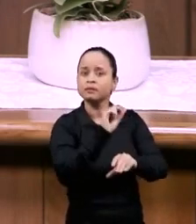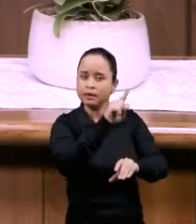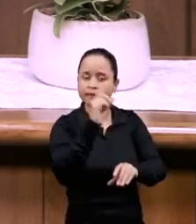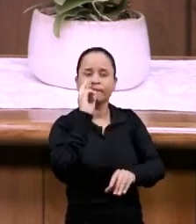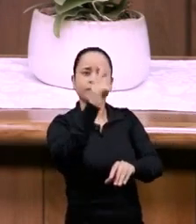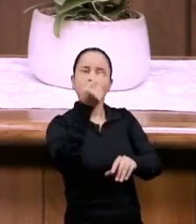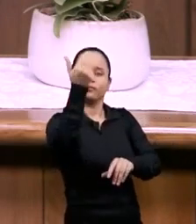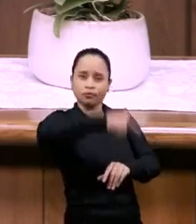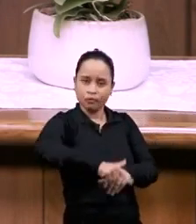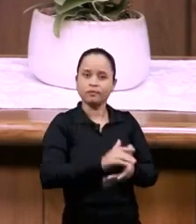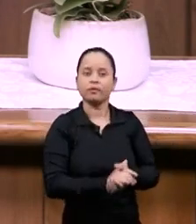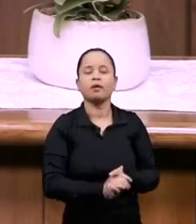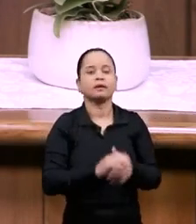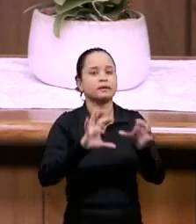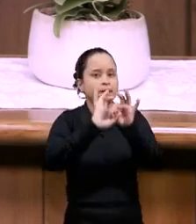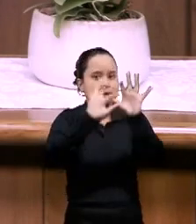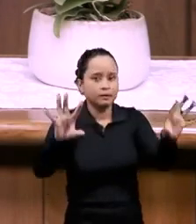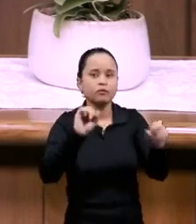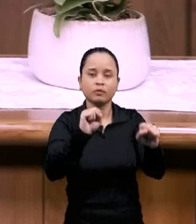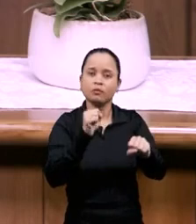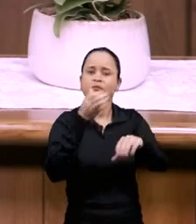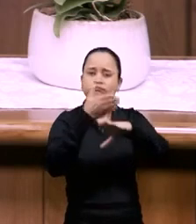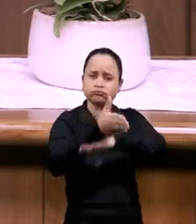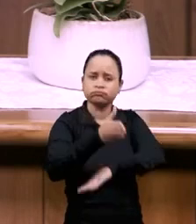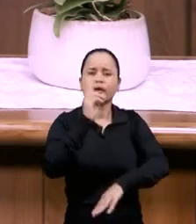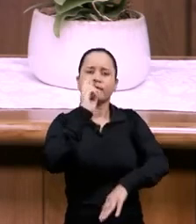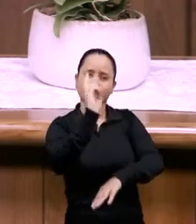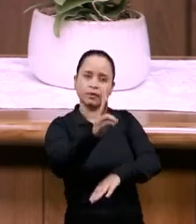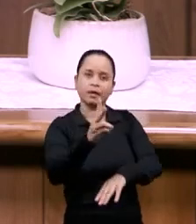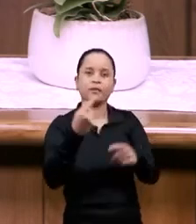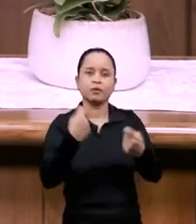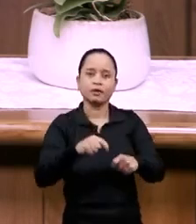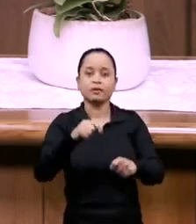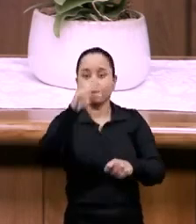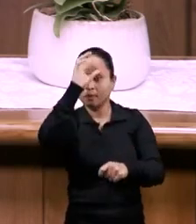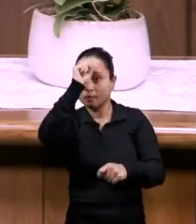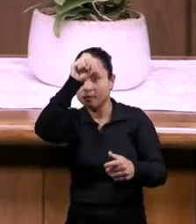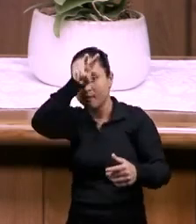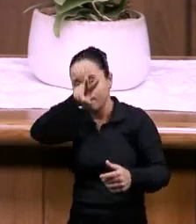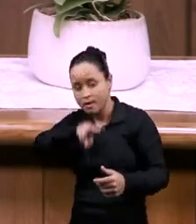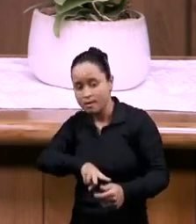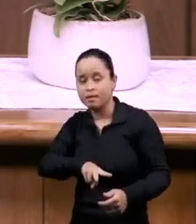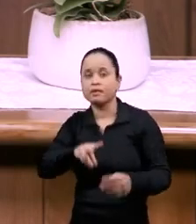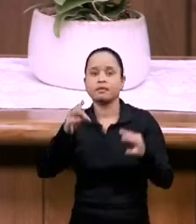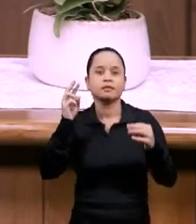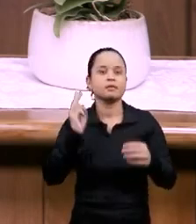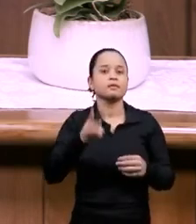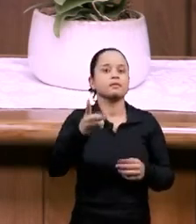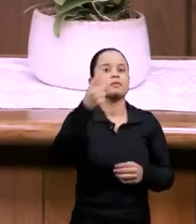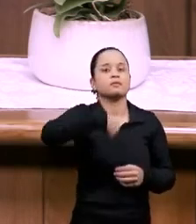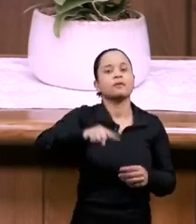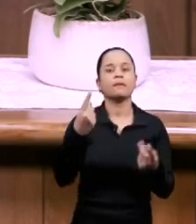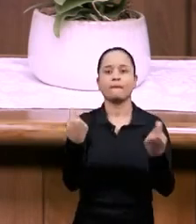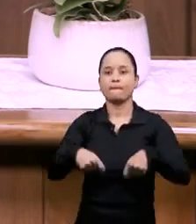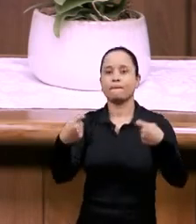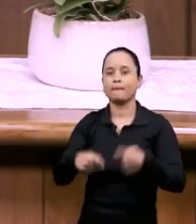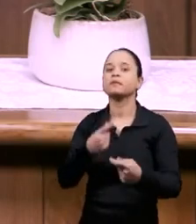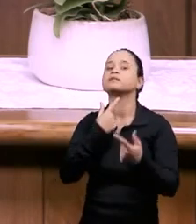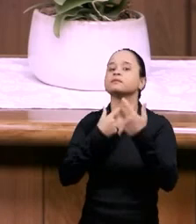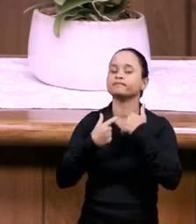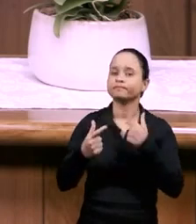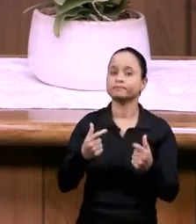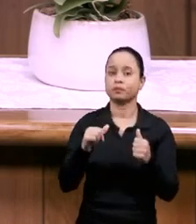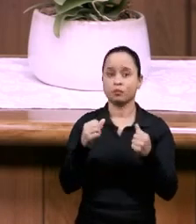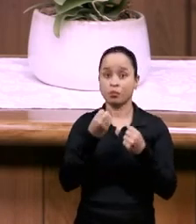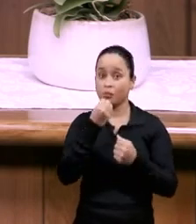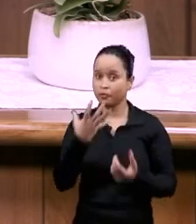it again if you'd like to watch it again. It's available there. The content's available there, so we can take part in it and watch it anytime that we